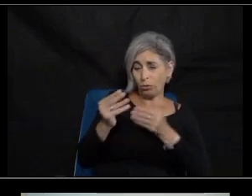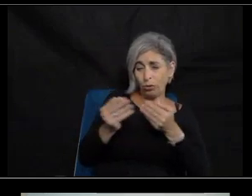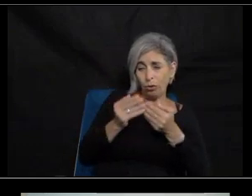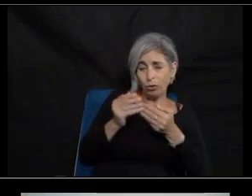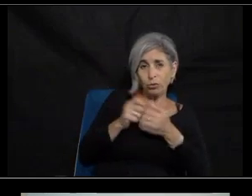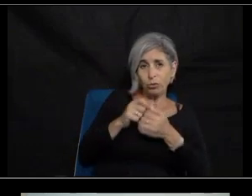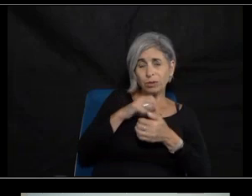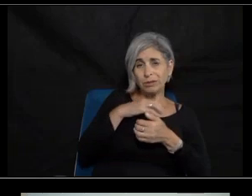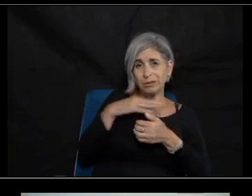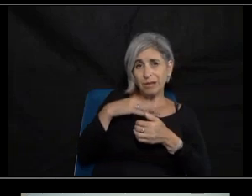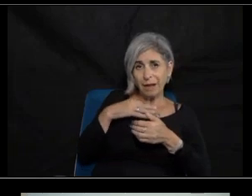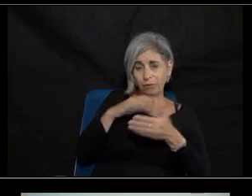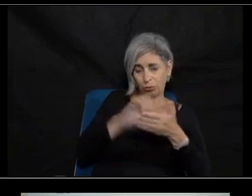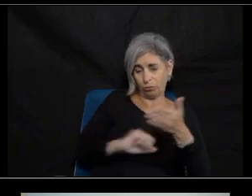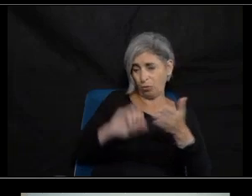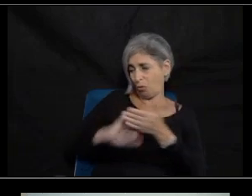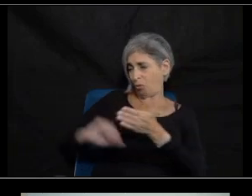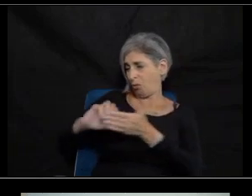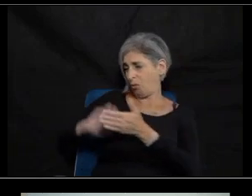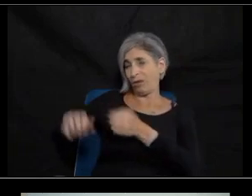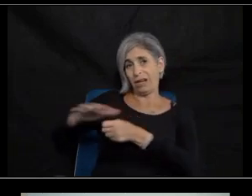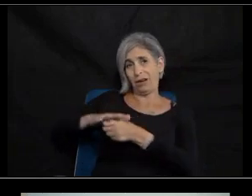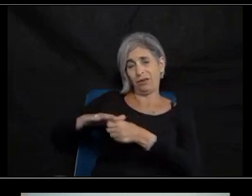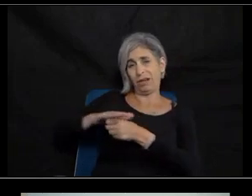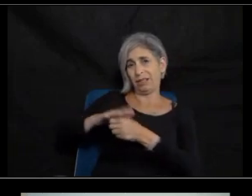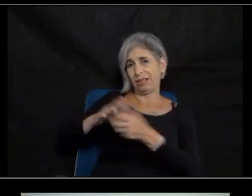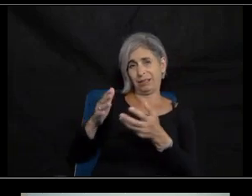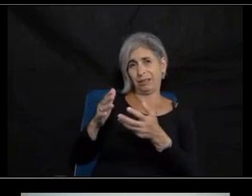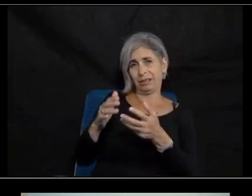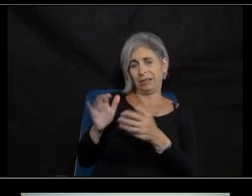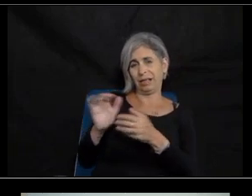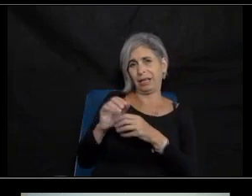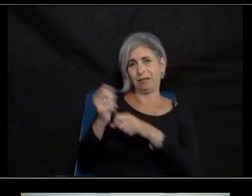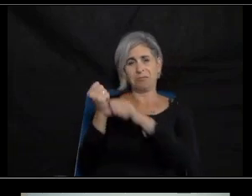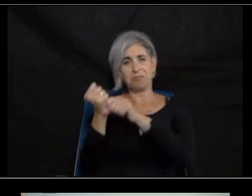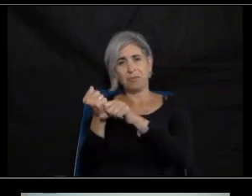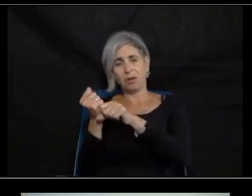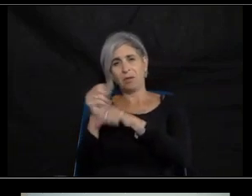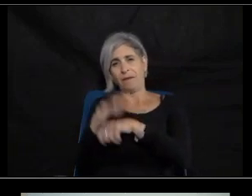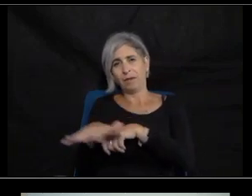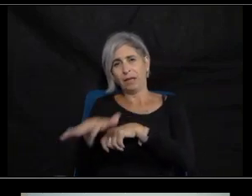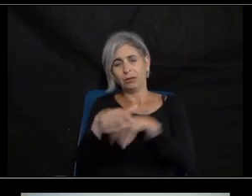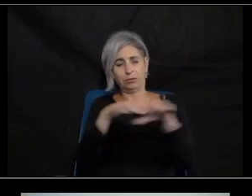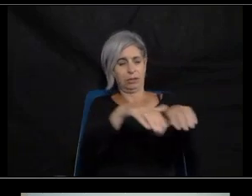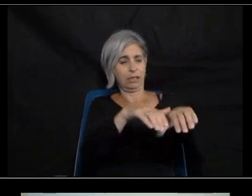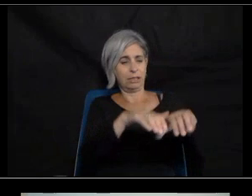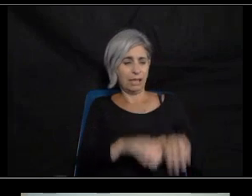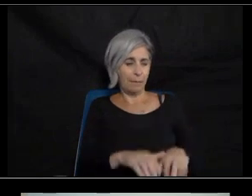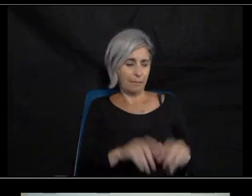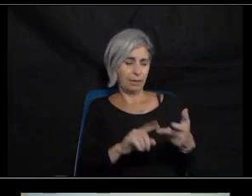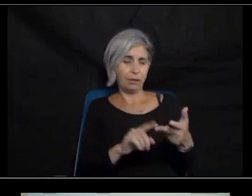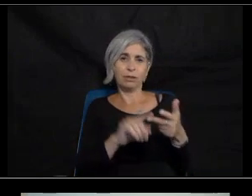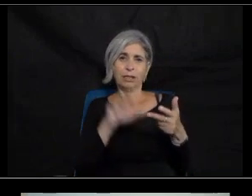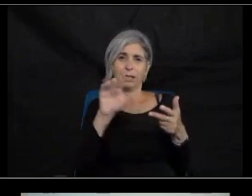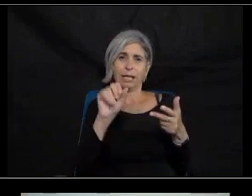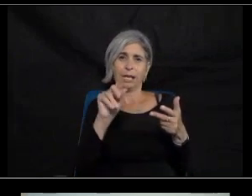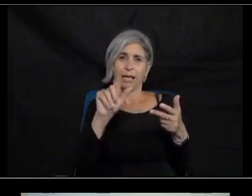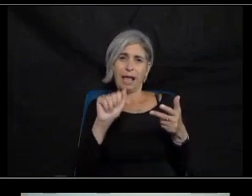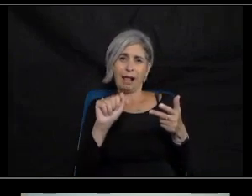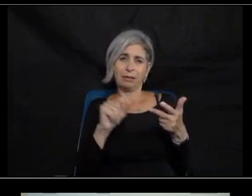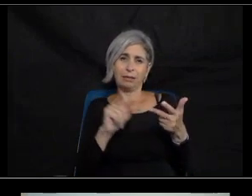staff to remove areas of incompatible land use, such as ball fields, such as cemeteries, canal